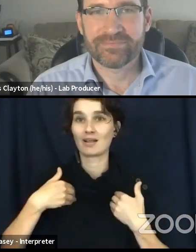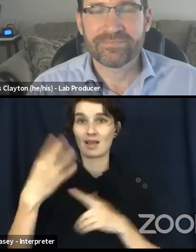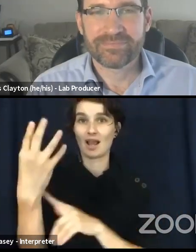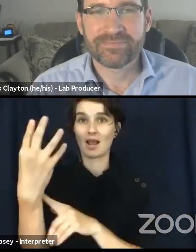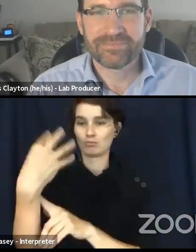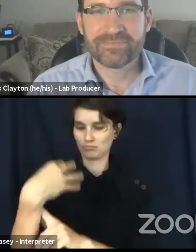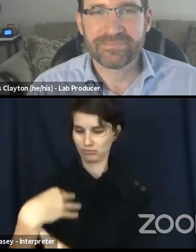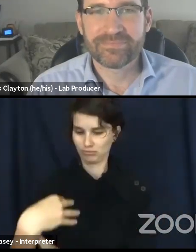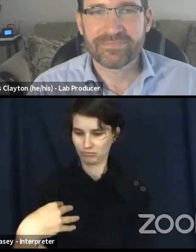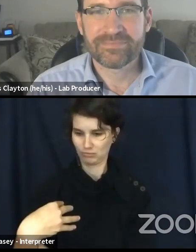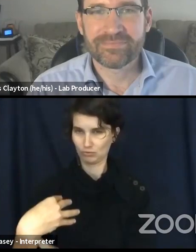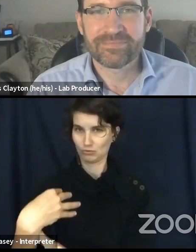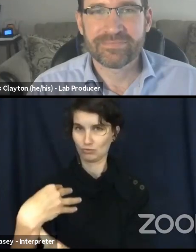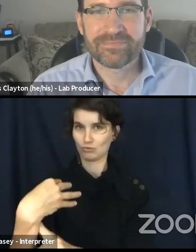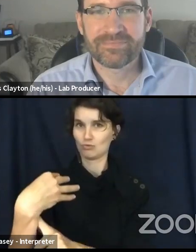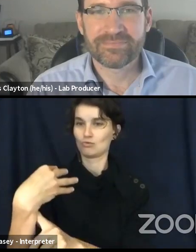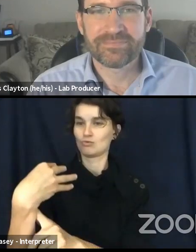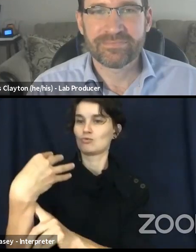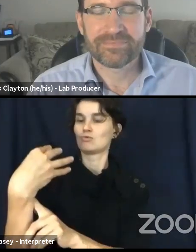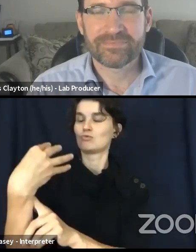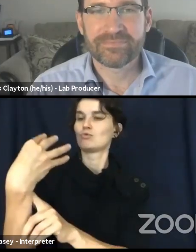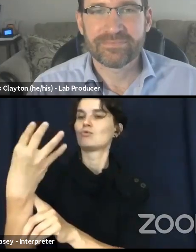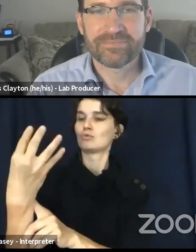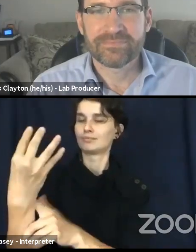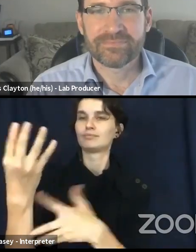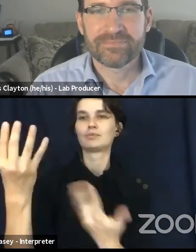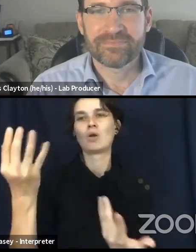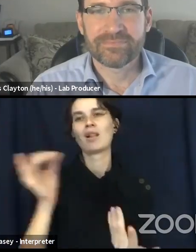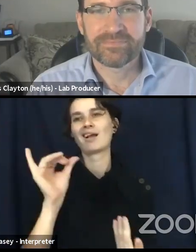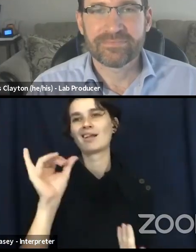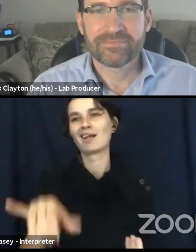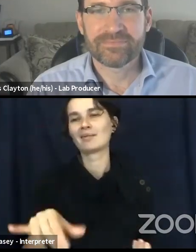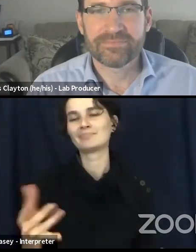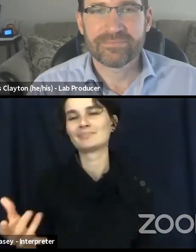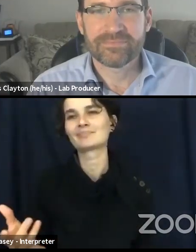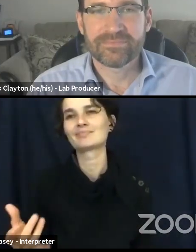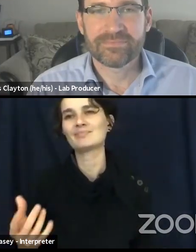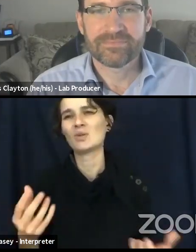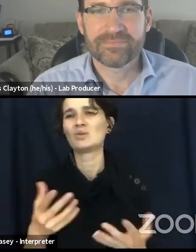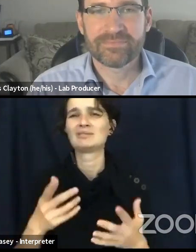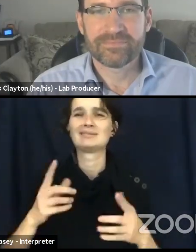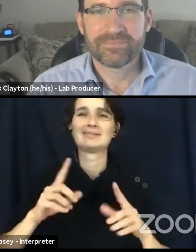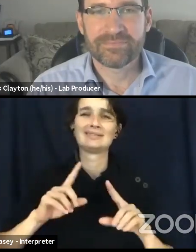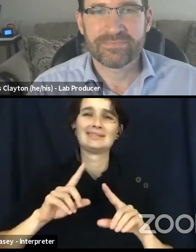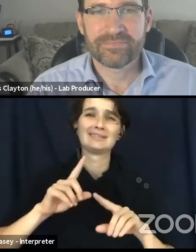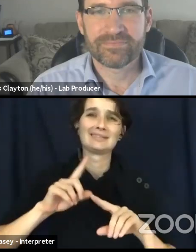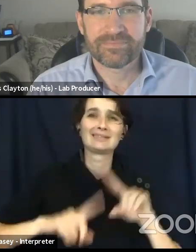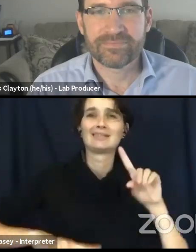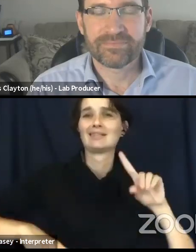up, or anything really. Like there are so many different ways